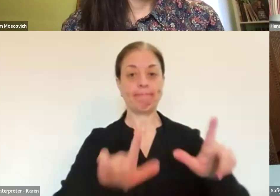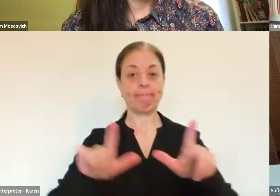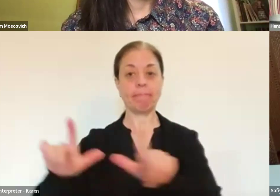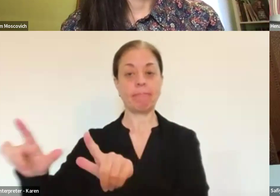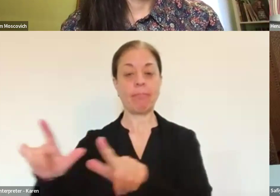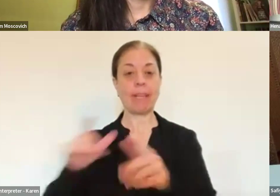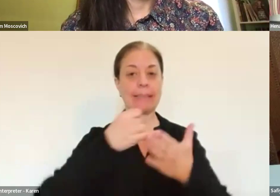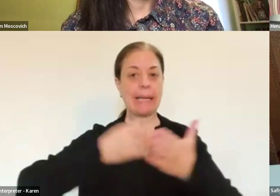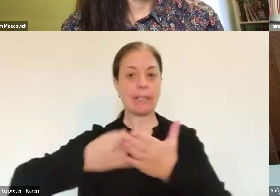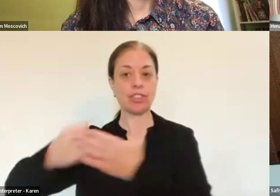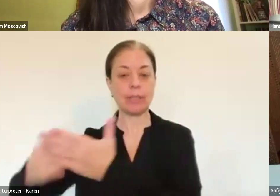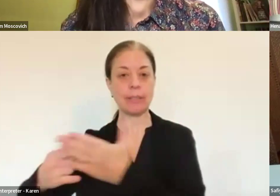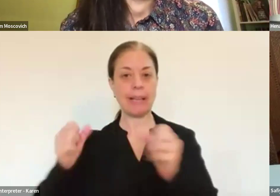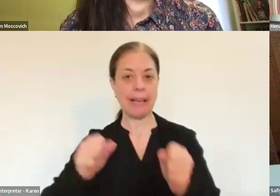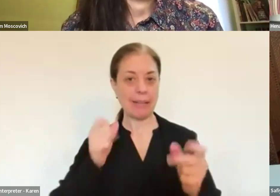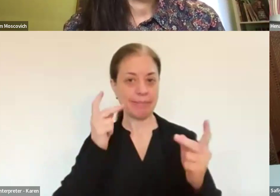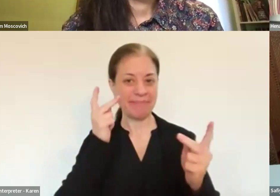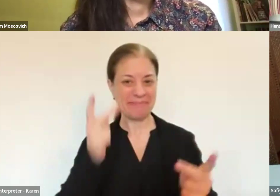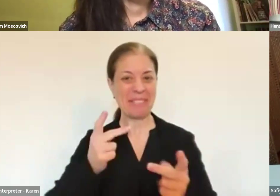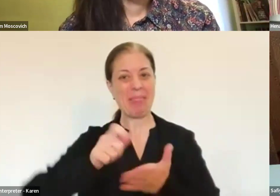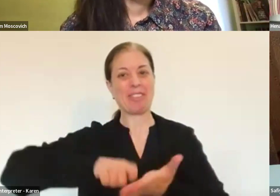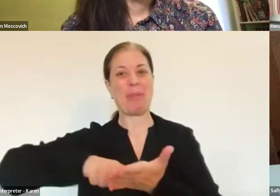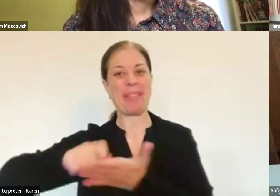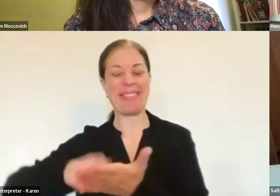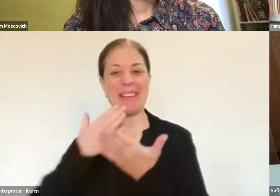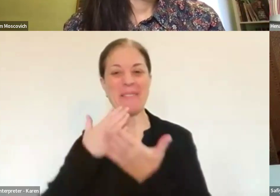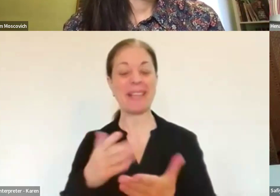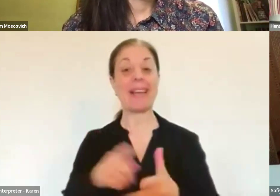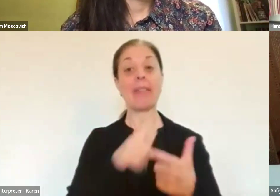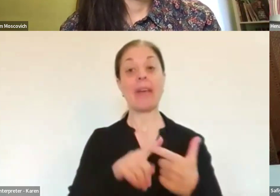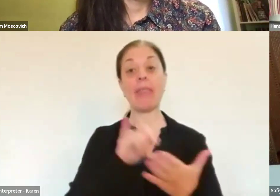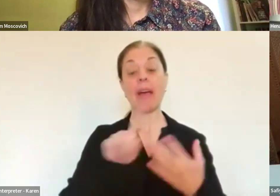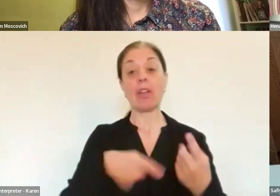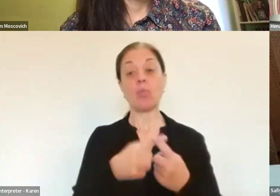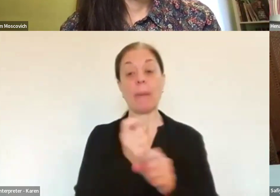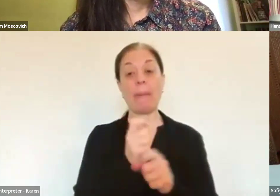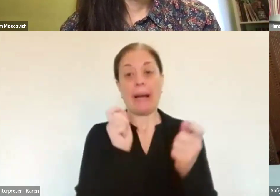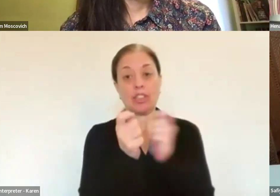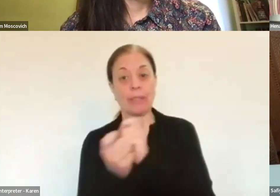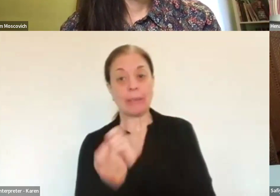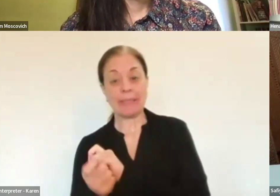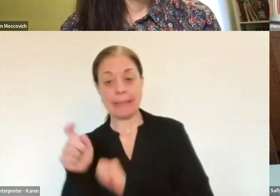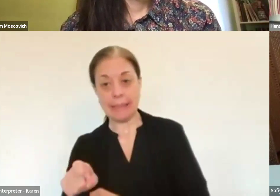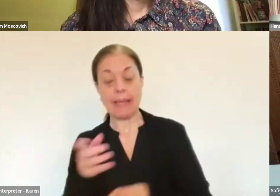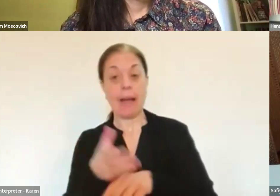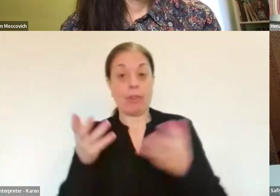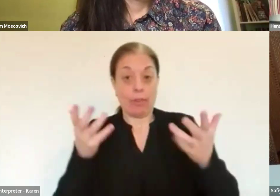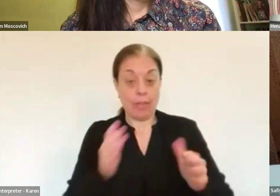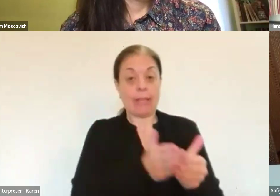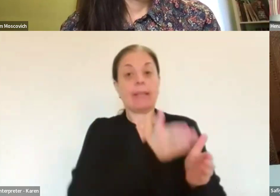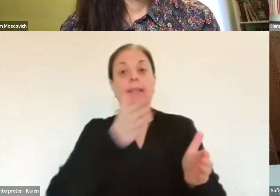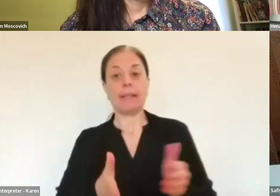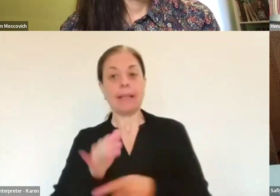that are a little, legible, thankfully. And then that's when I make all the adjustments needed. And after that, the next stage